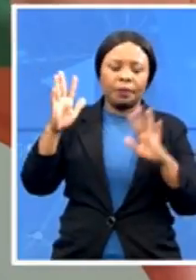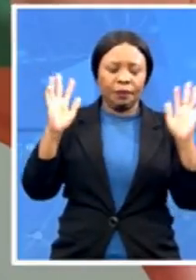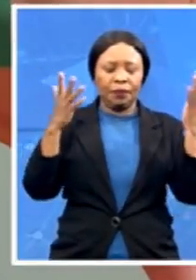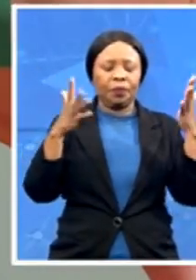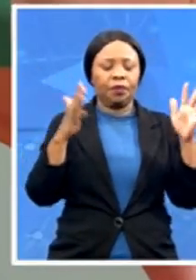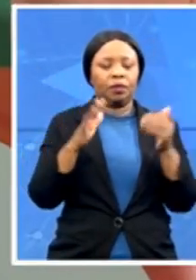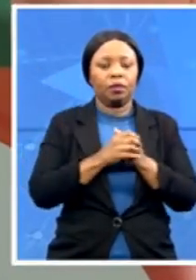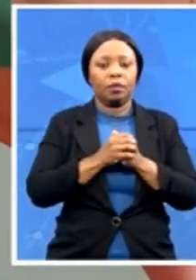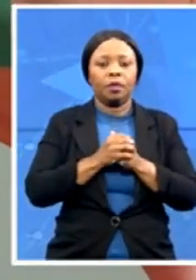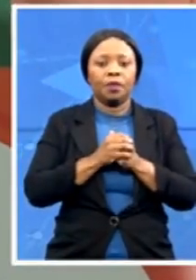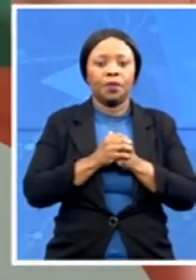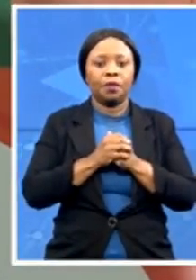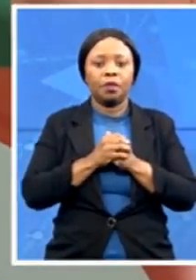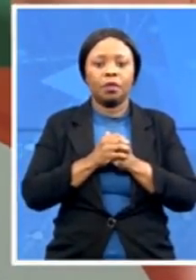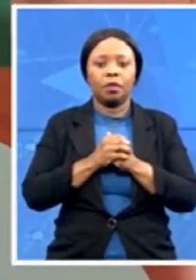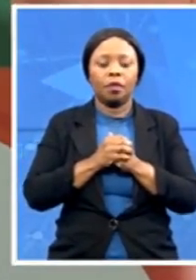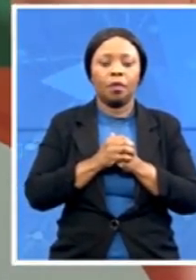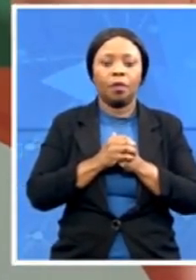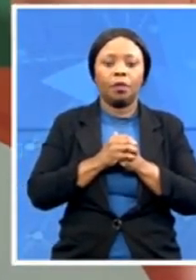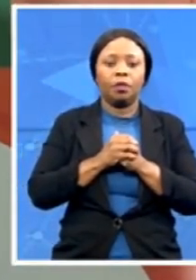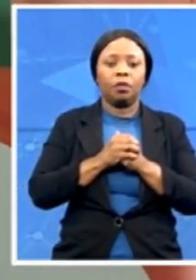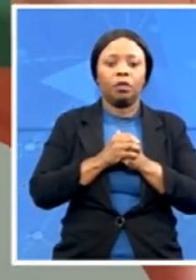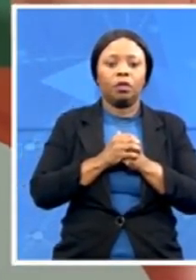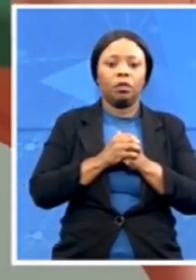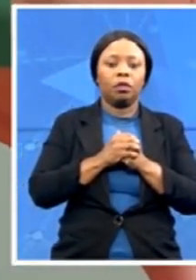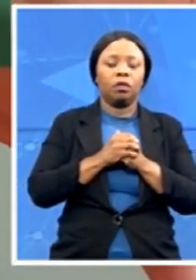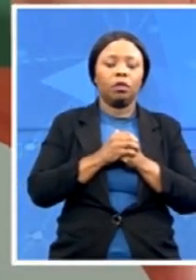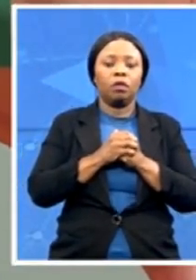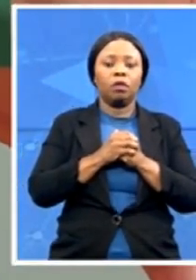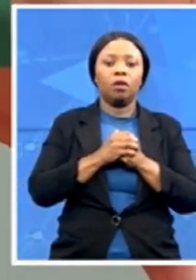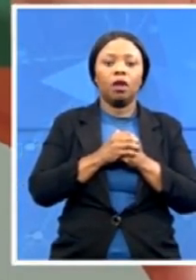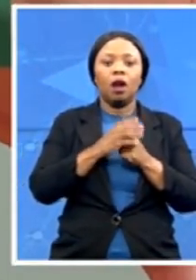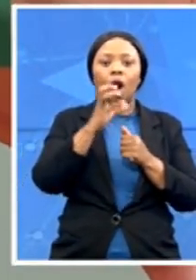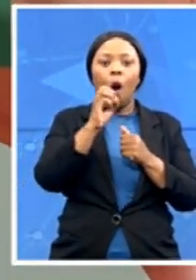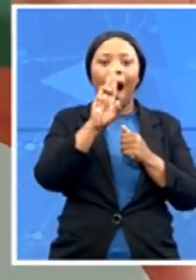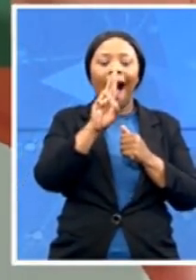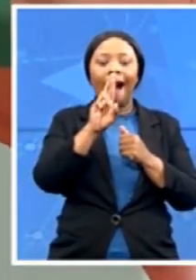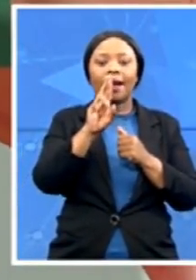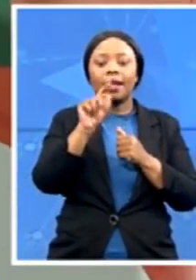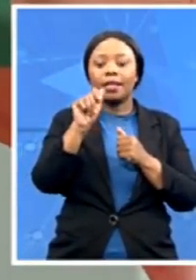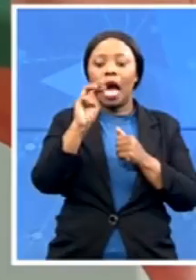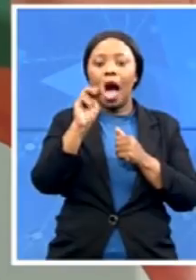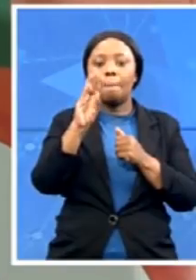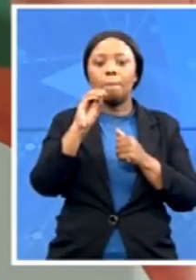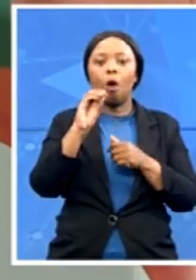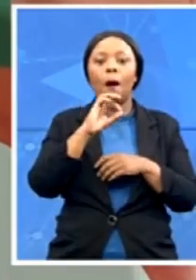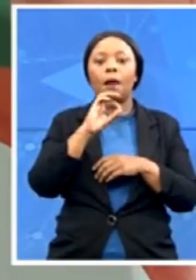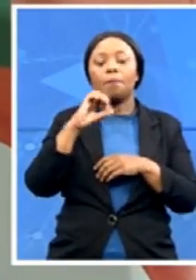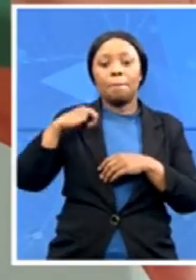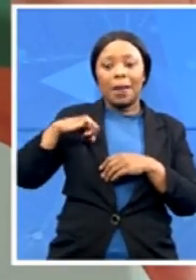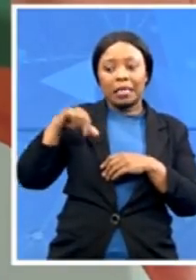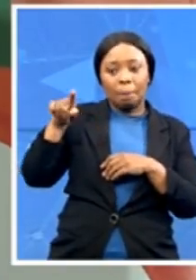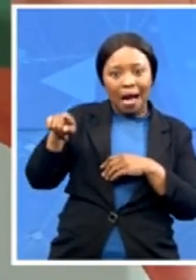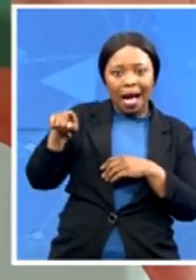To members of the OR Tambo District Municipality, in yet another compromising story,